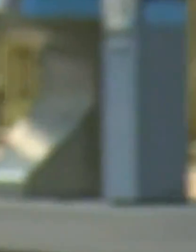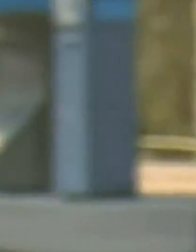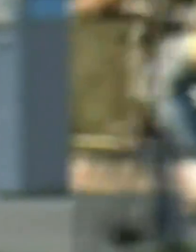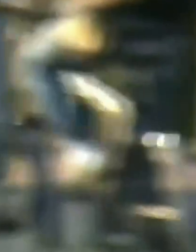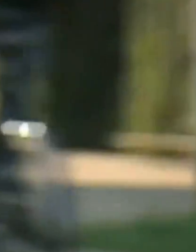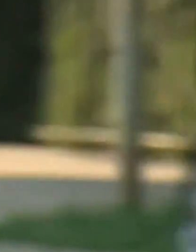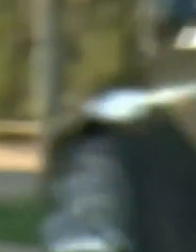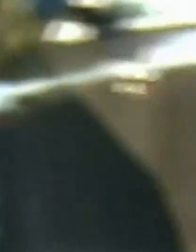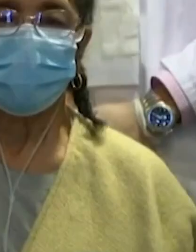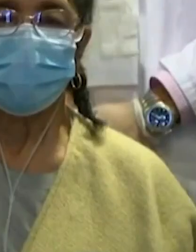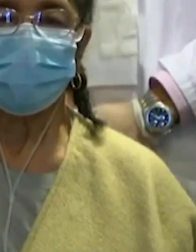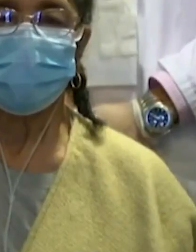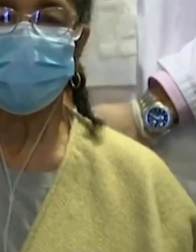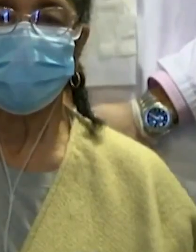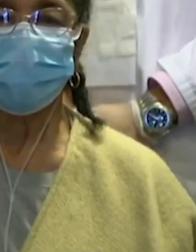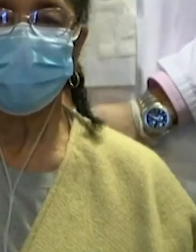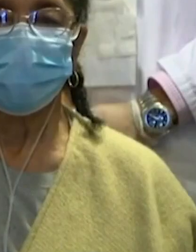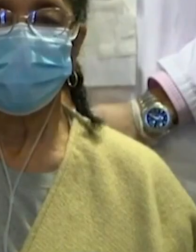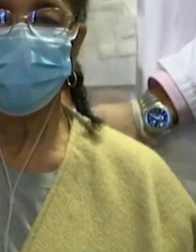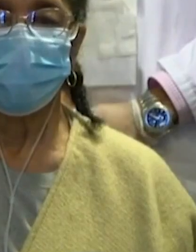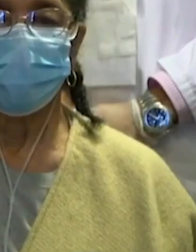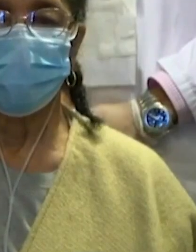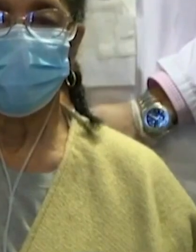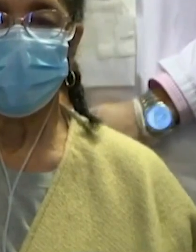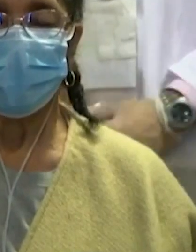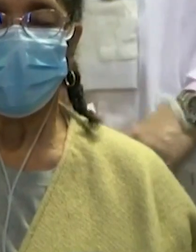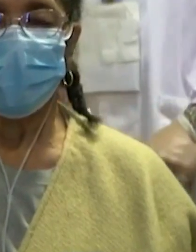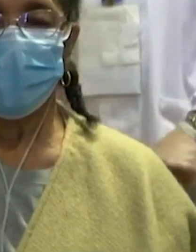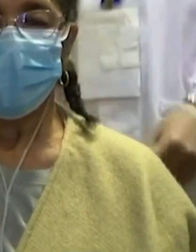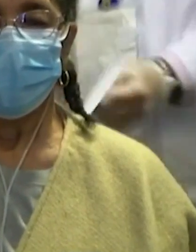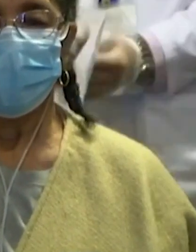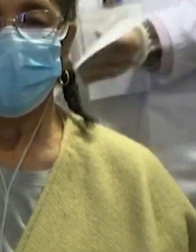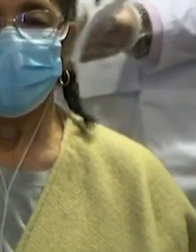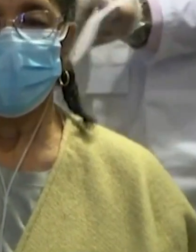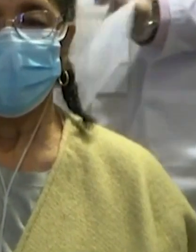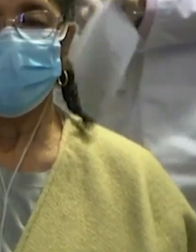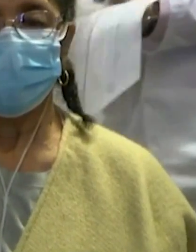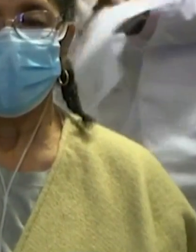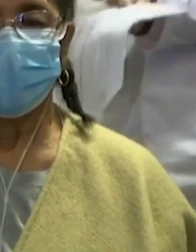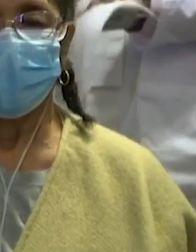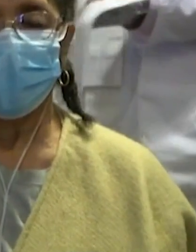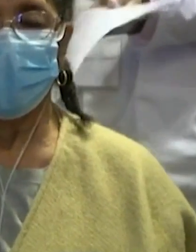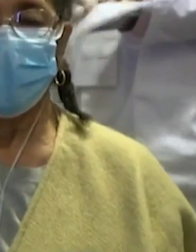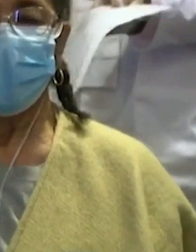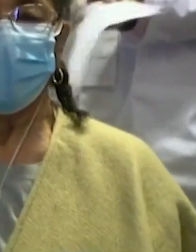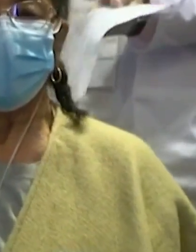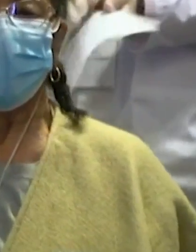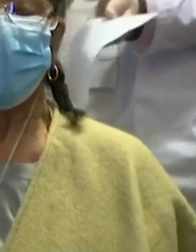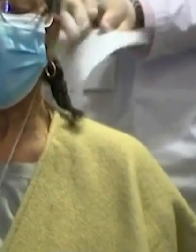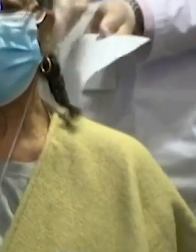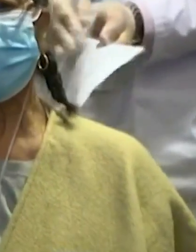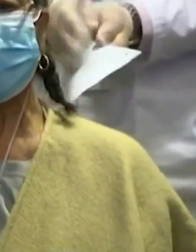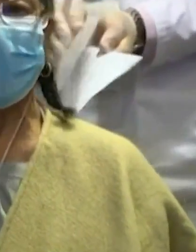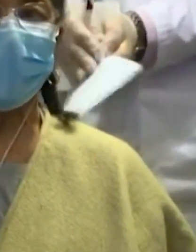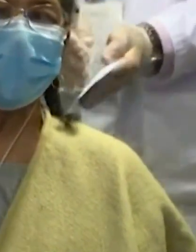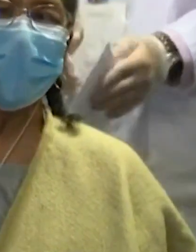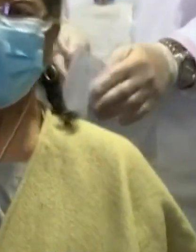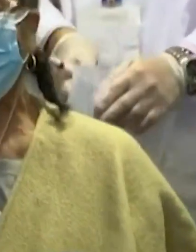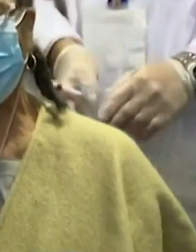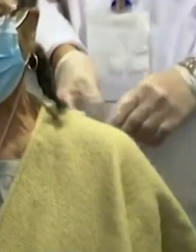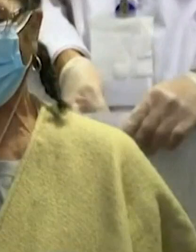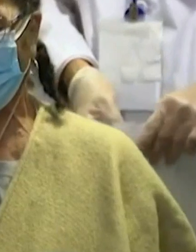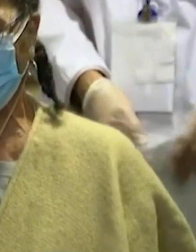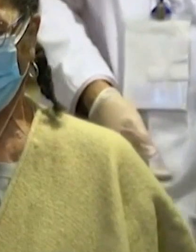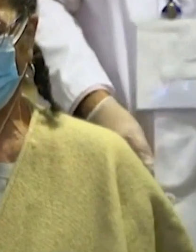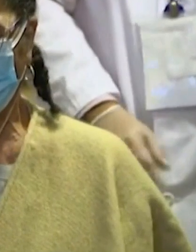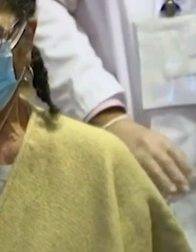a greater push to get more people vaccinated. Right now, the state says it has the capacity to vaccinate more individuals, but supply